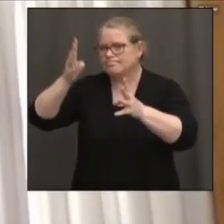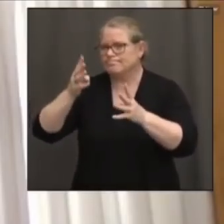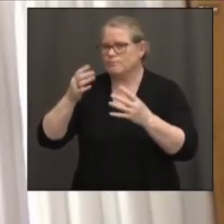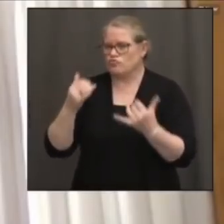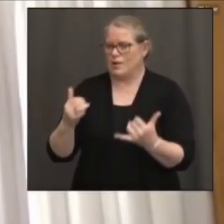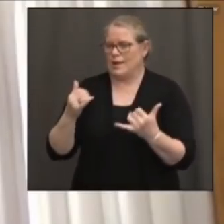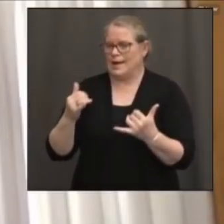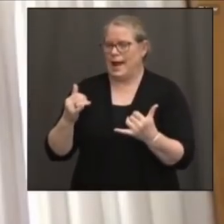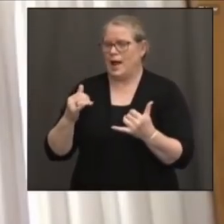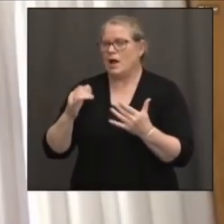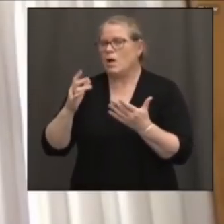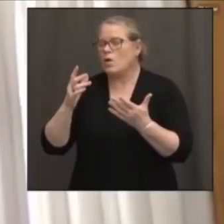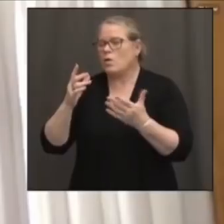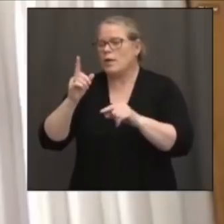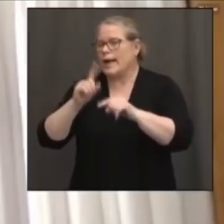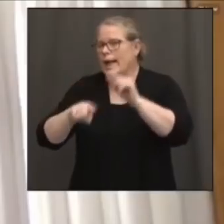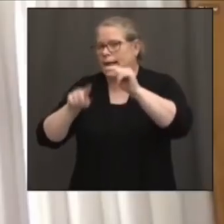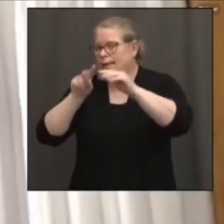country and around the world.